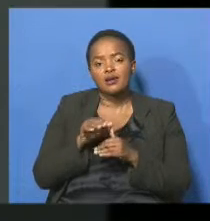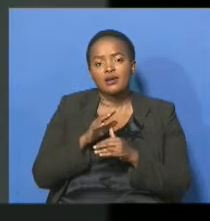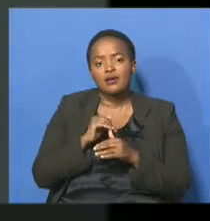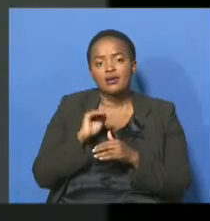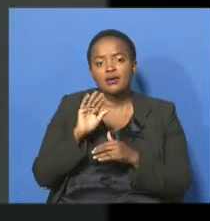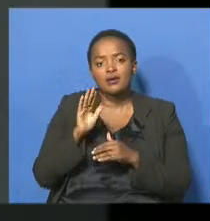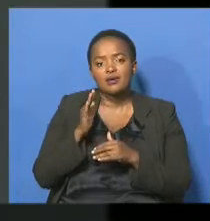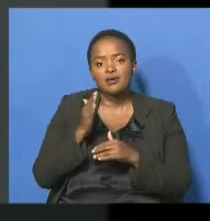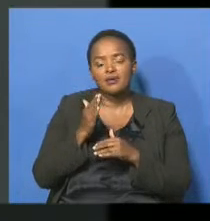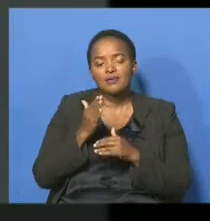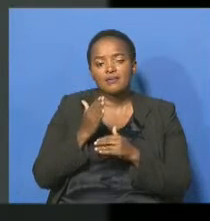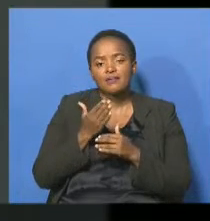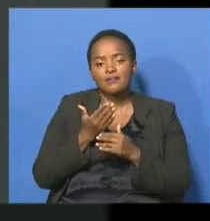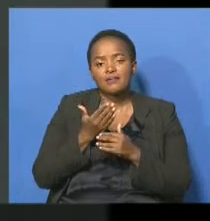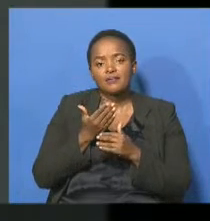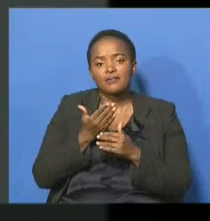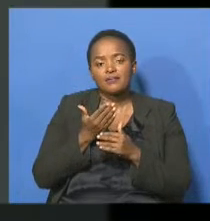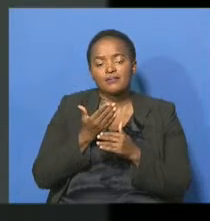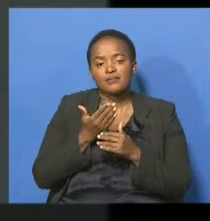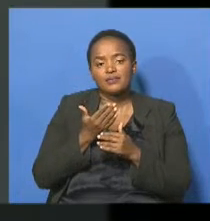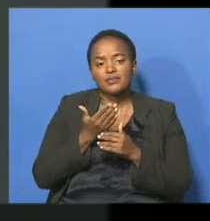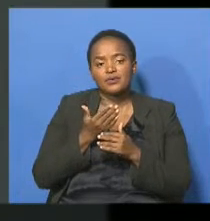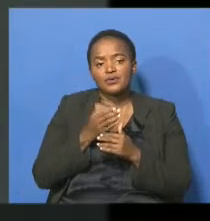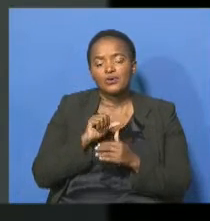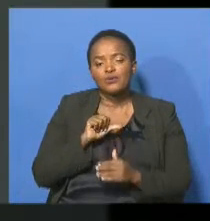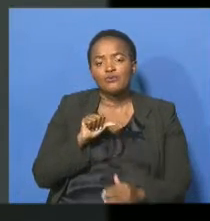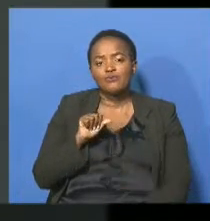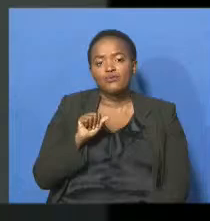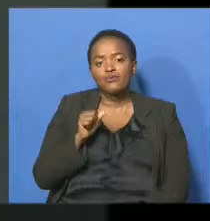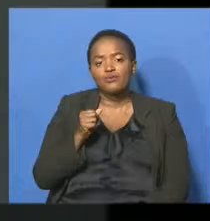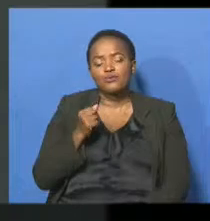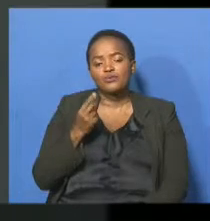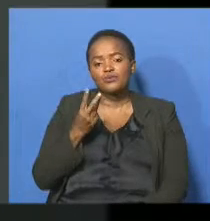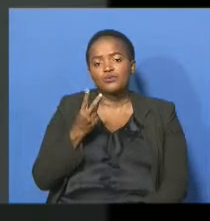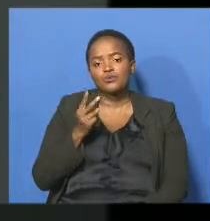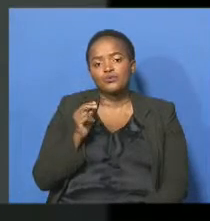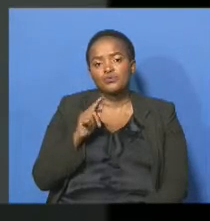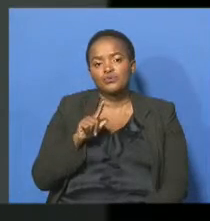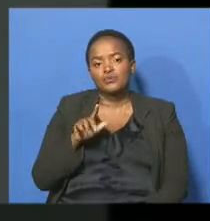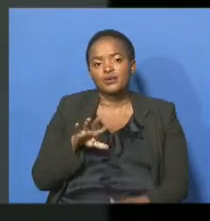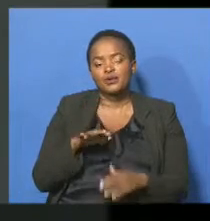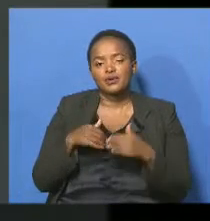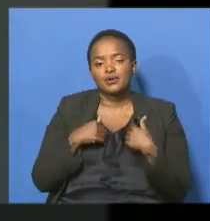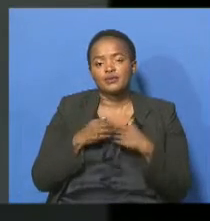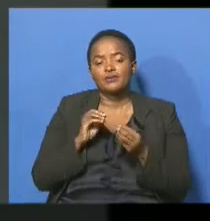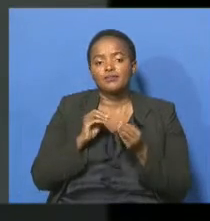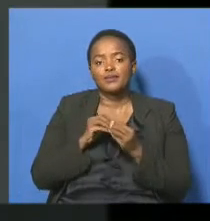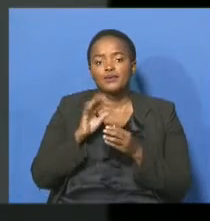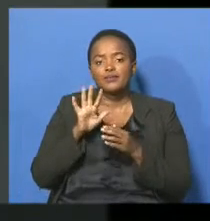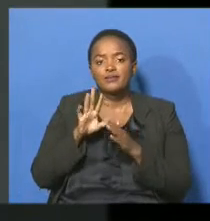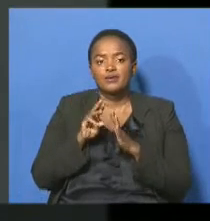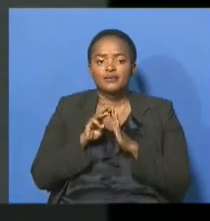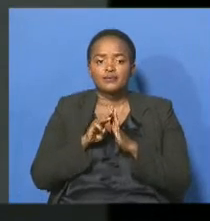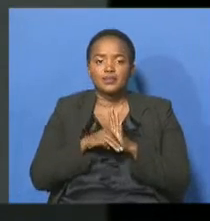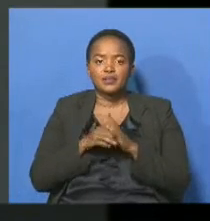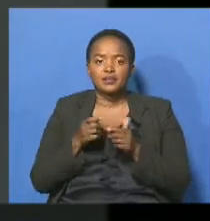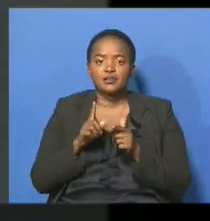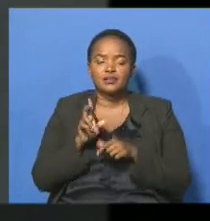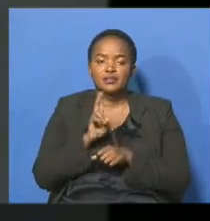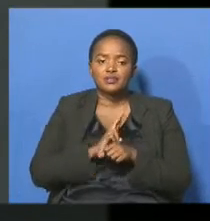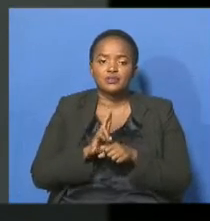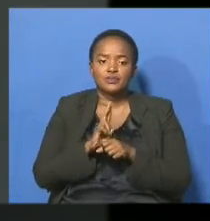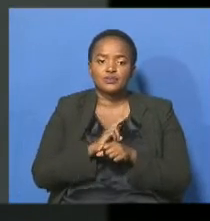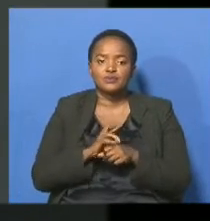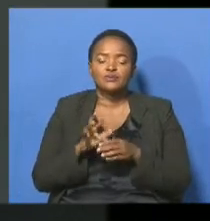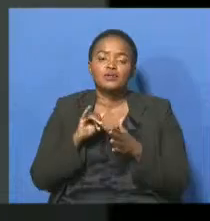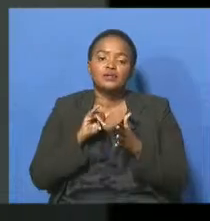that we break at 13:20 and we come back at 14:20 so we have an extra 5 minutes are mo di resensente e re